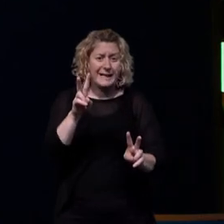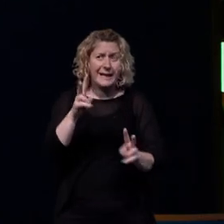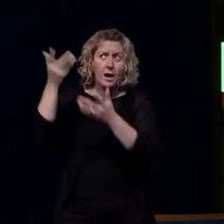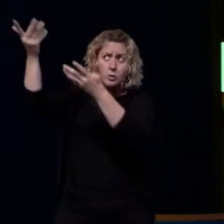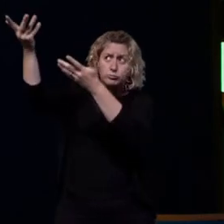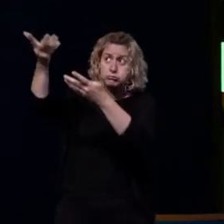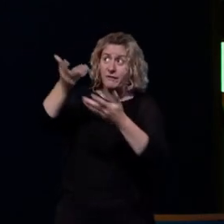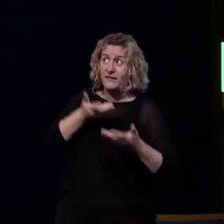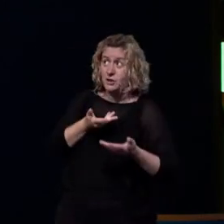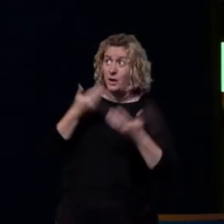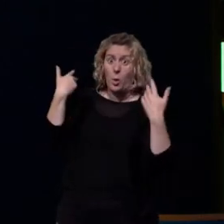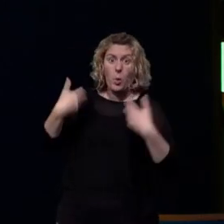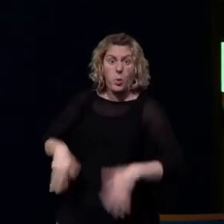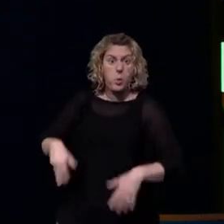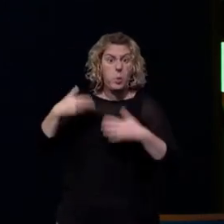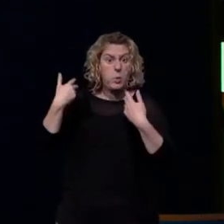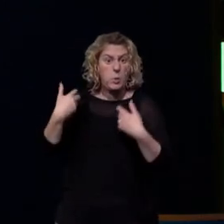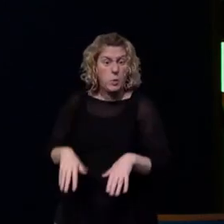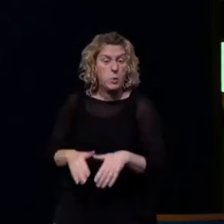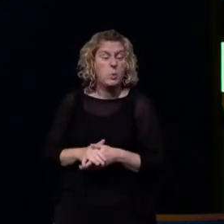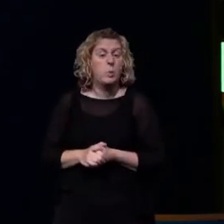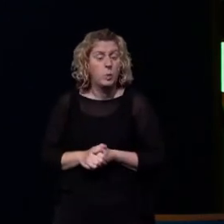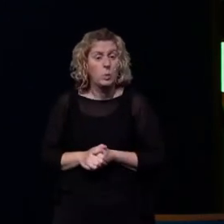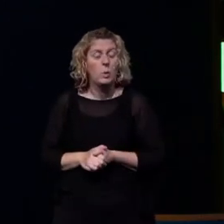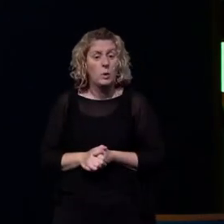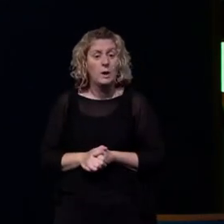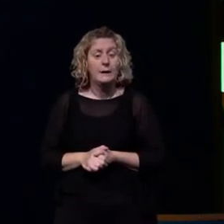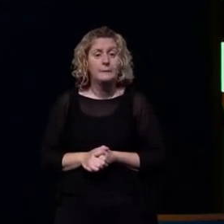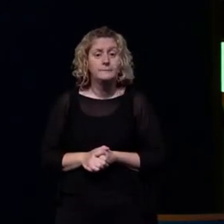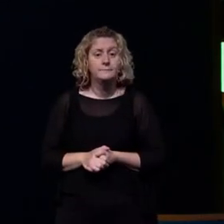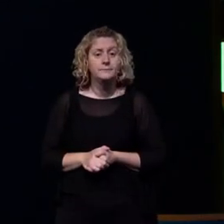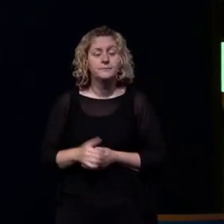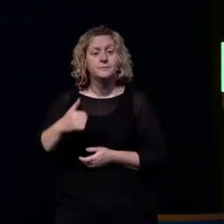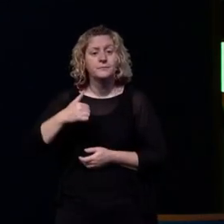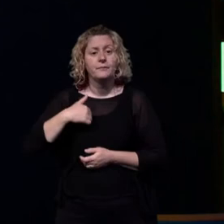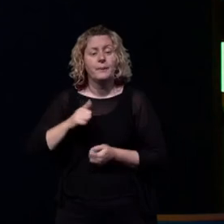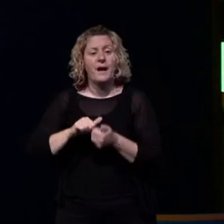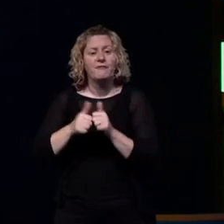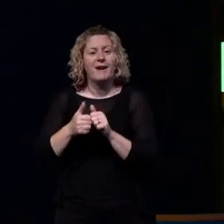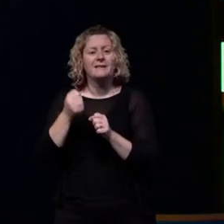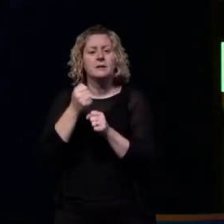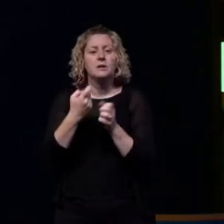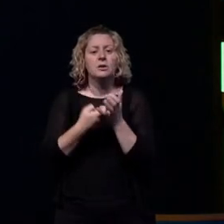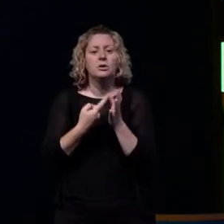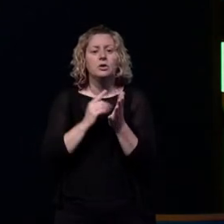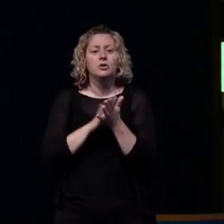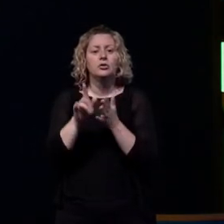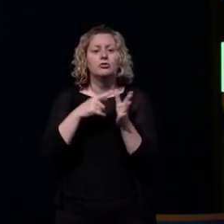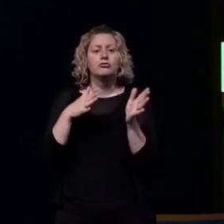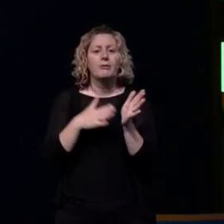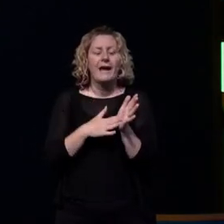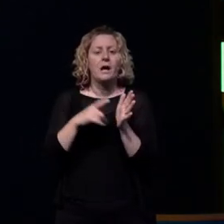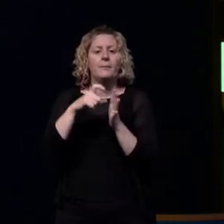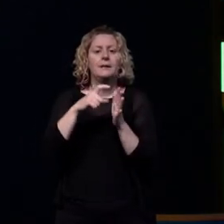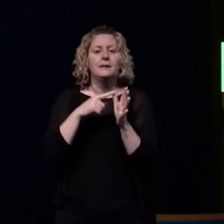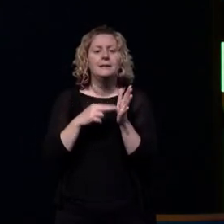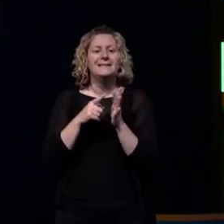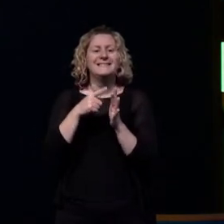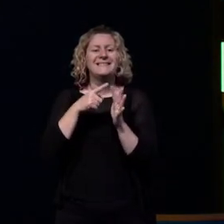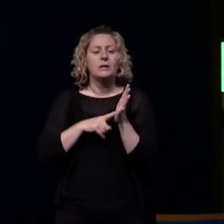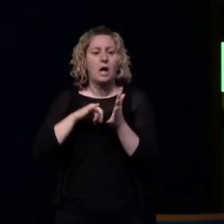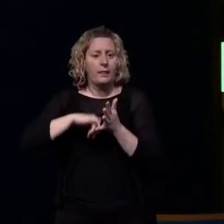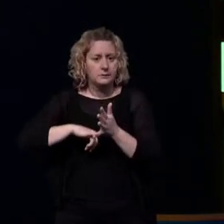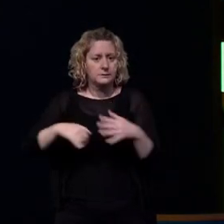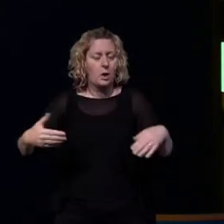God provides. That's been the lesson. A mate of mine, Graham Daniels, I don't know him, he's the Christians in Sport Welsh guy, he's an